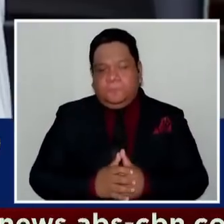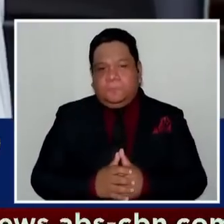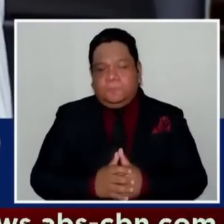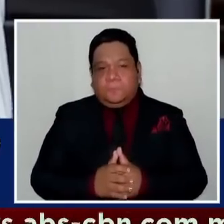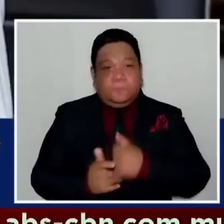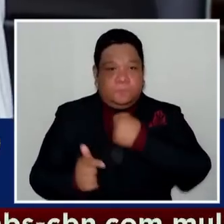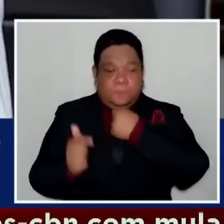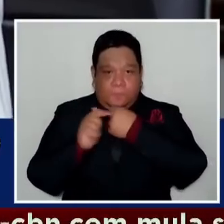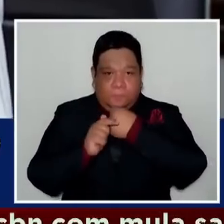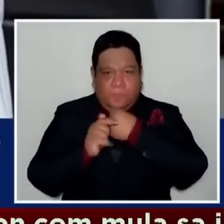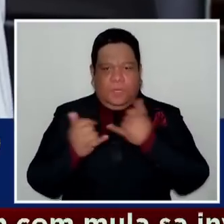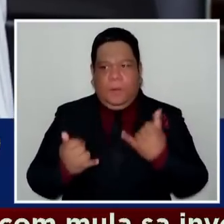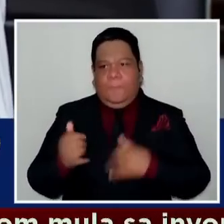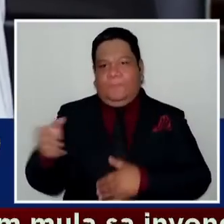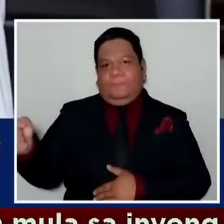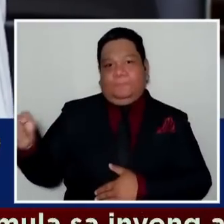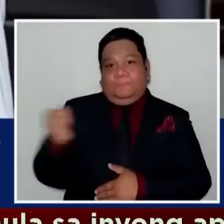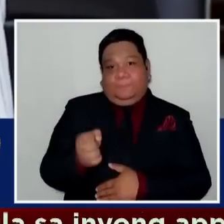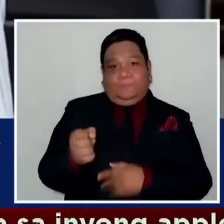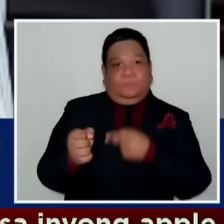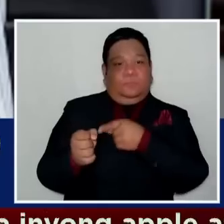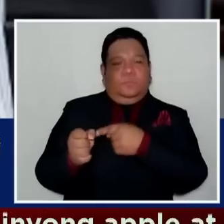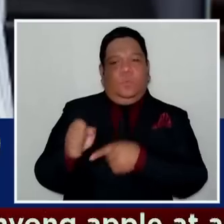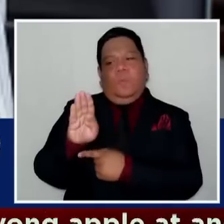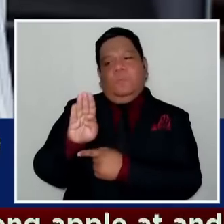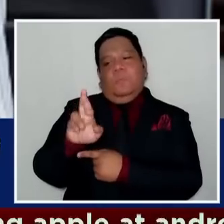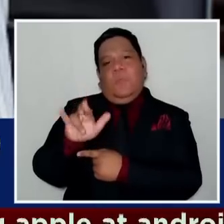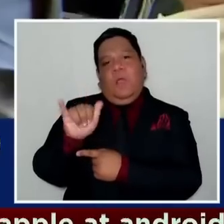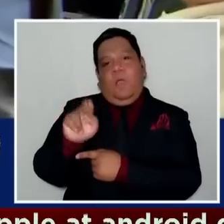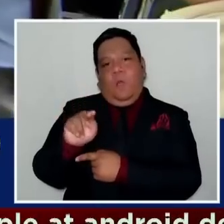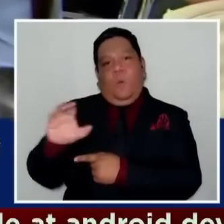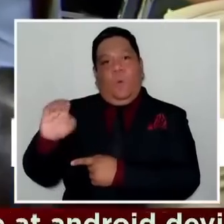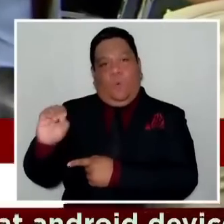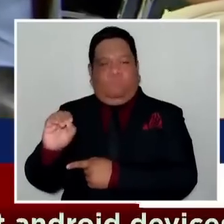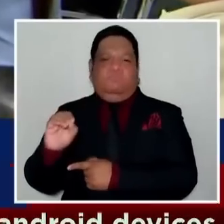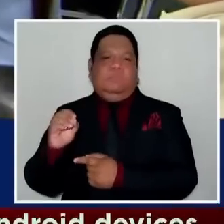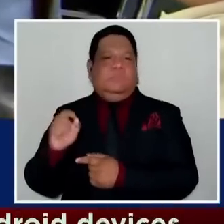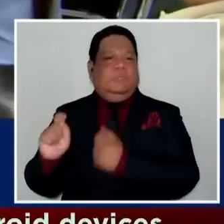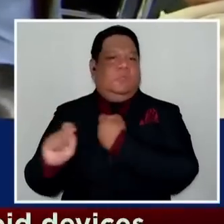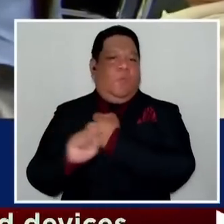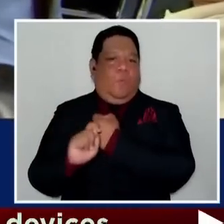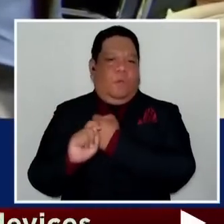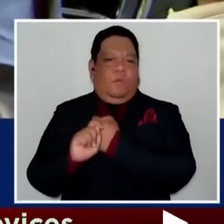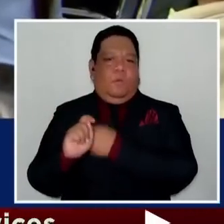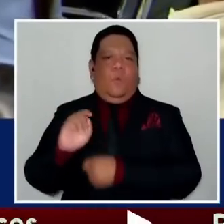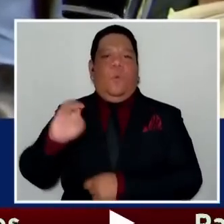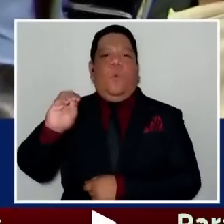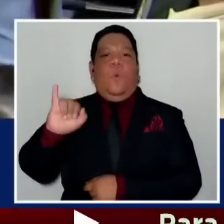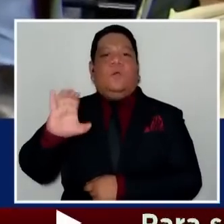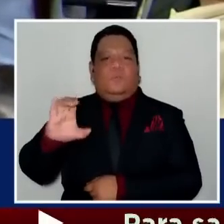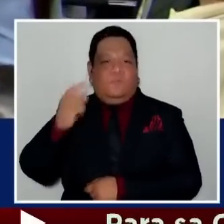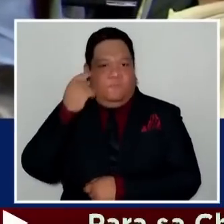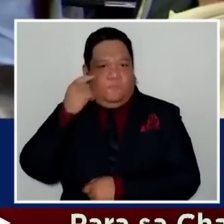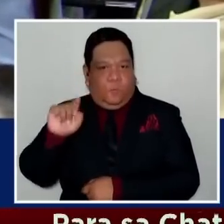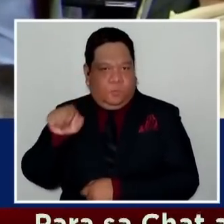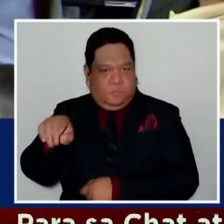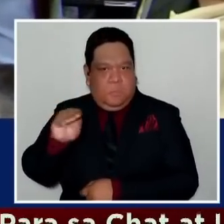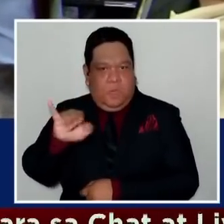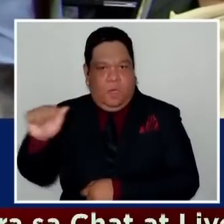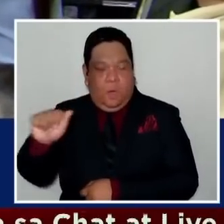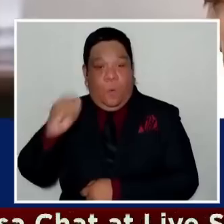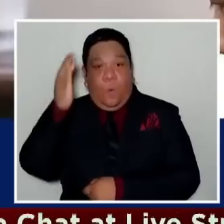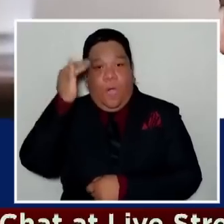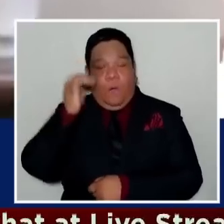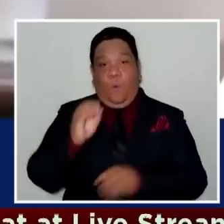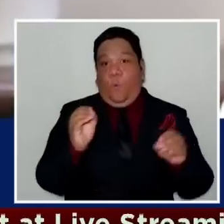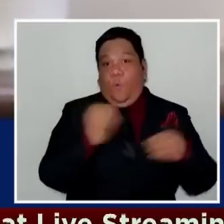Assistant General Manager Brian Co bilang officer in charge ng MIA matapos patawa ng Office of the Ombudsman ng preventive